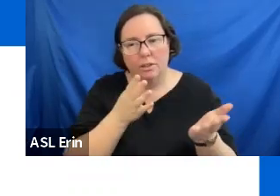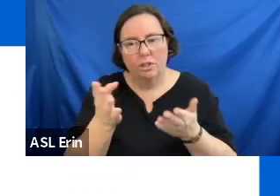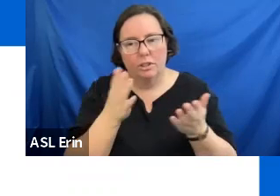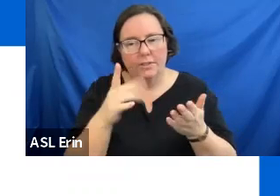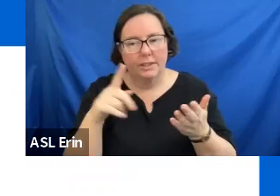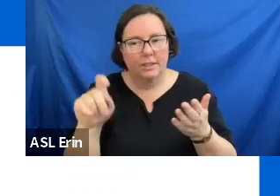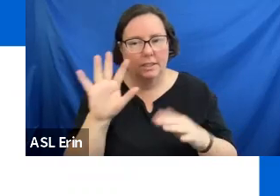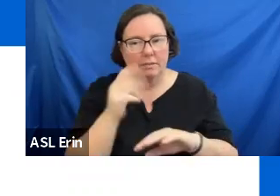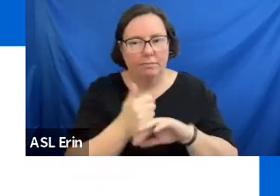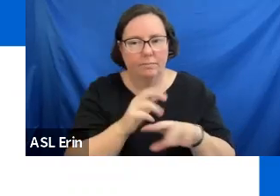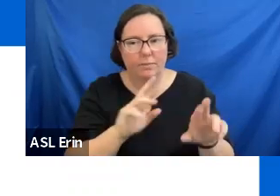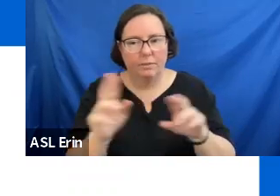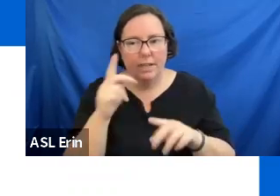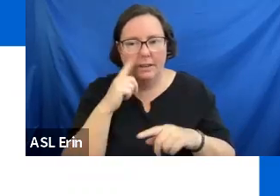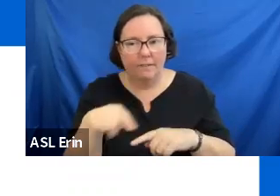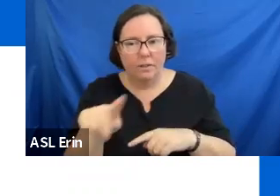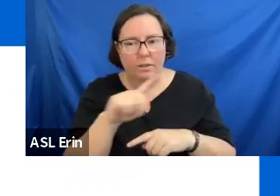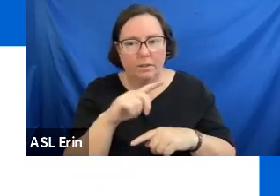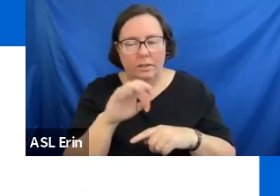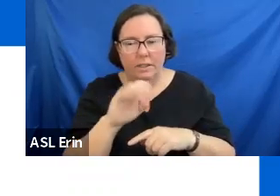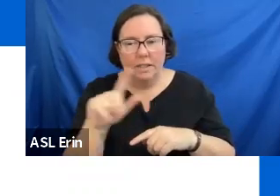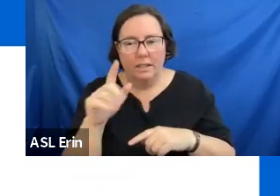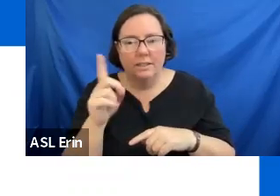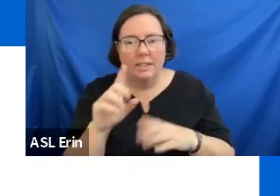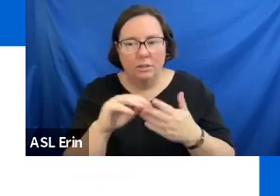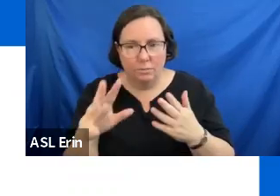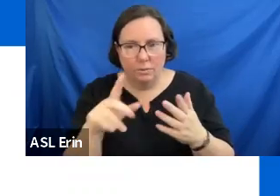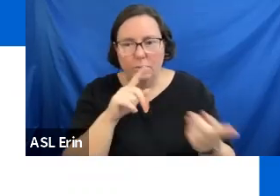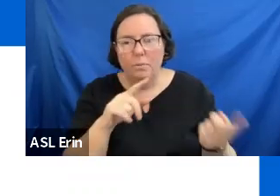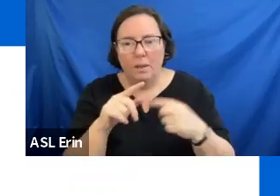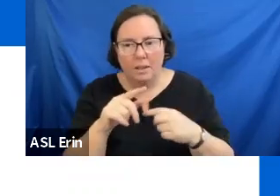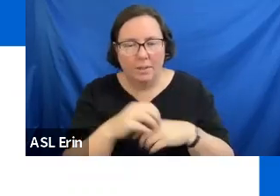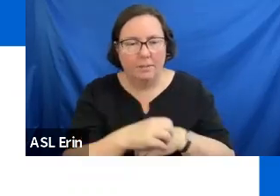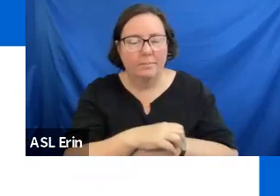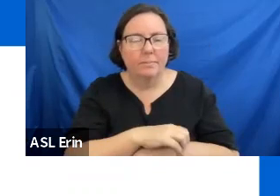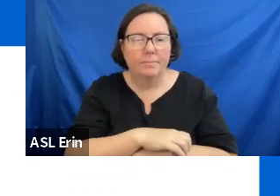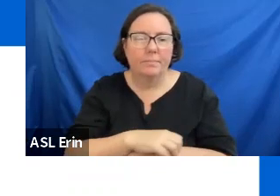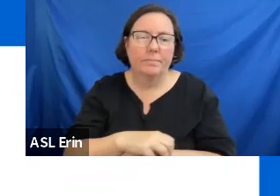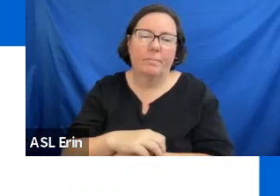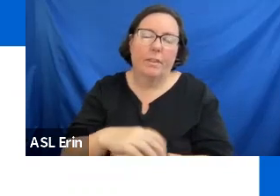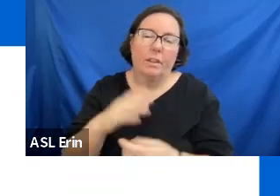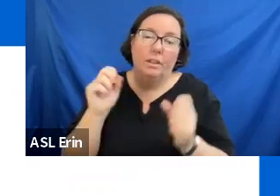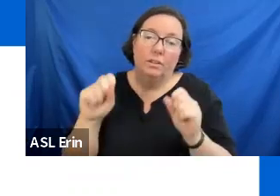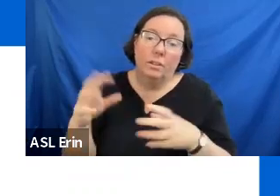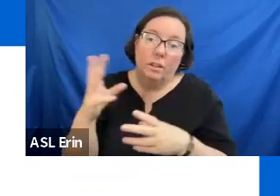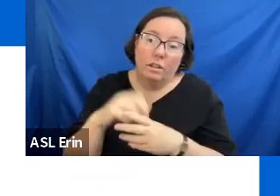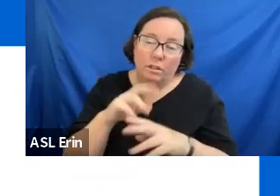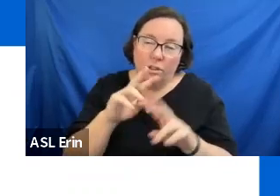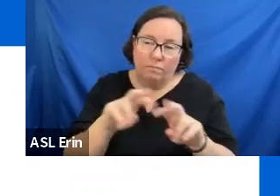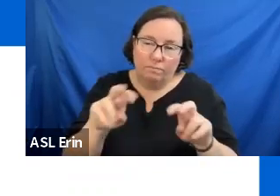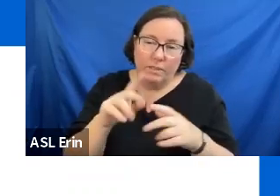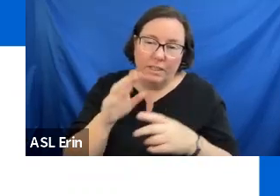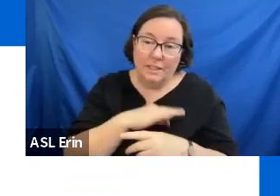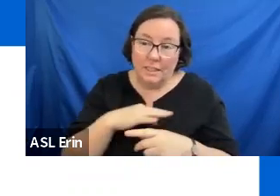that will be needed for our English learner students who will be coming in. That will include looking at